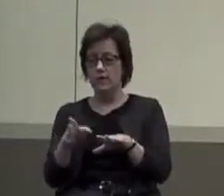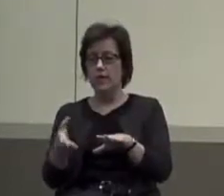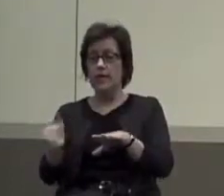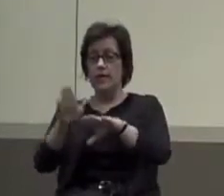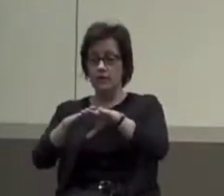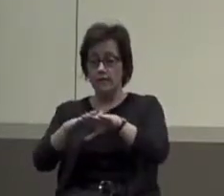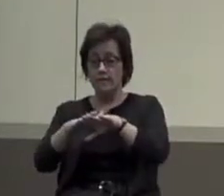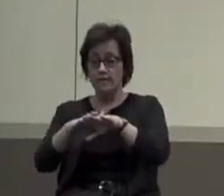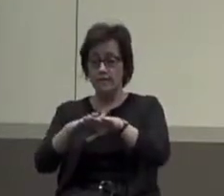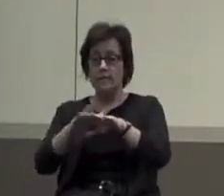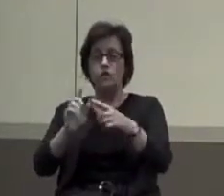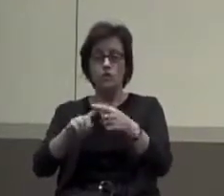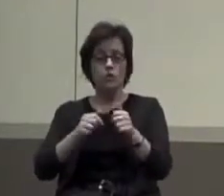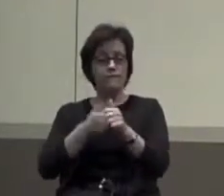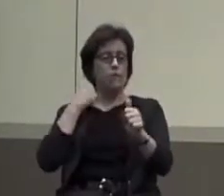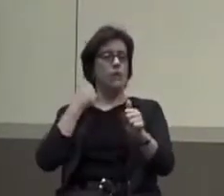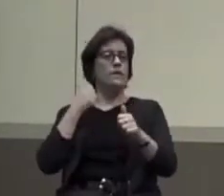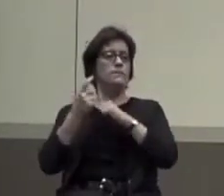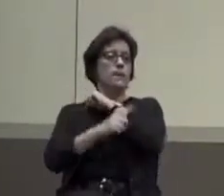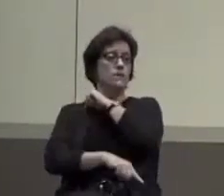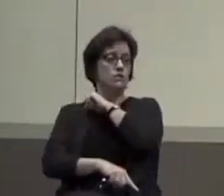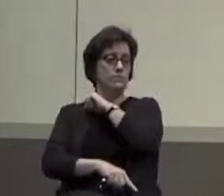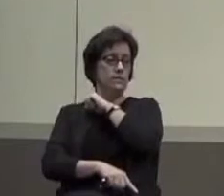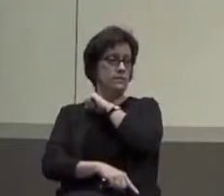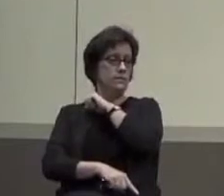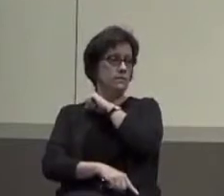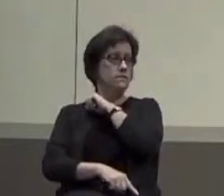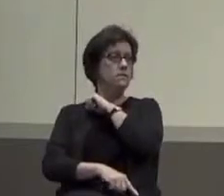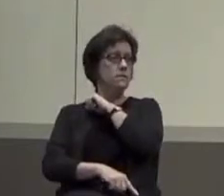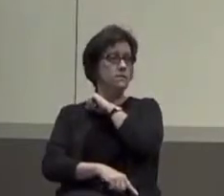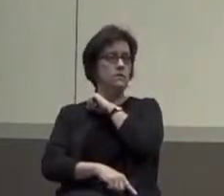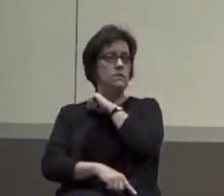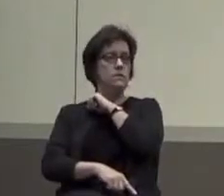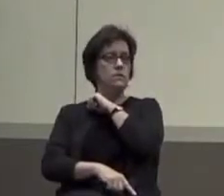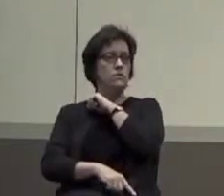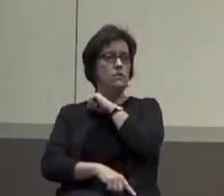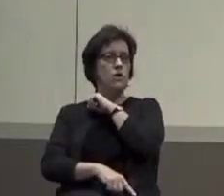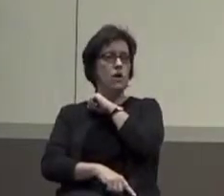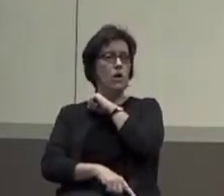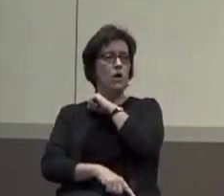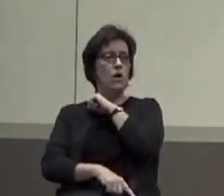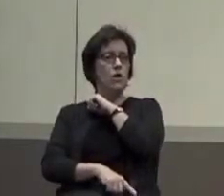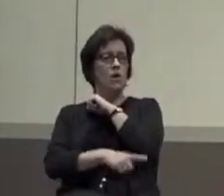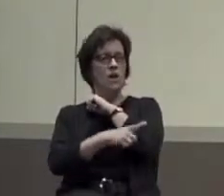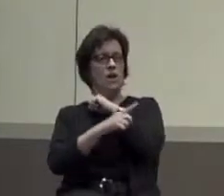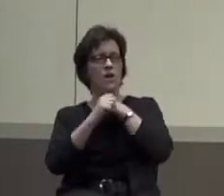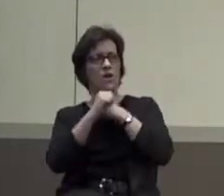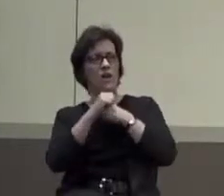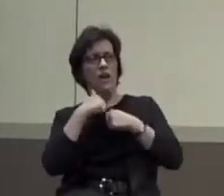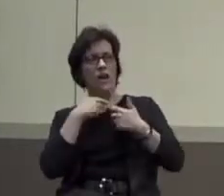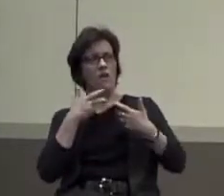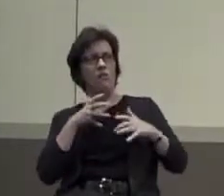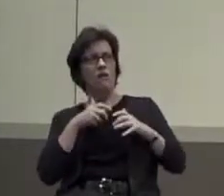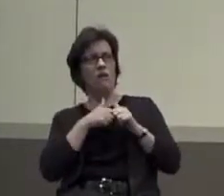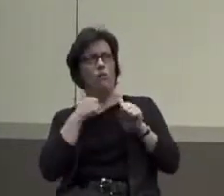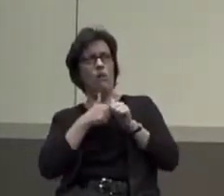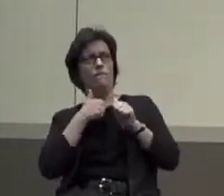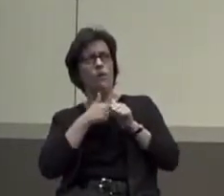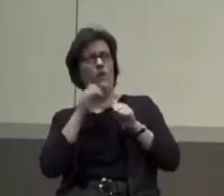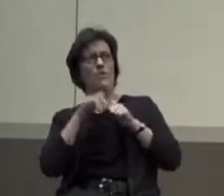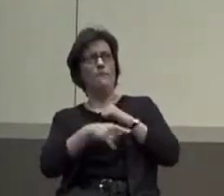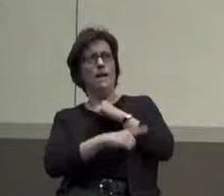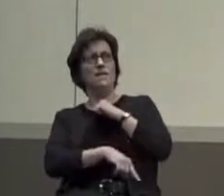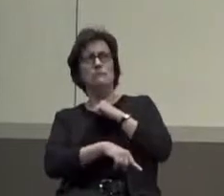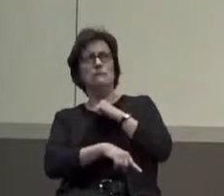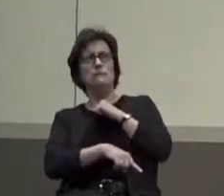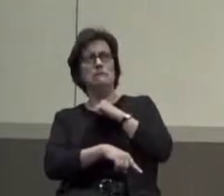avoid getting a punishment. So you've threatened me with something that I don't want. I want to avoid getting that punishment.